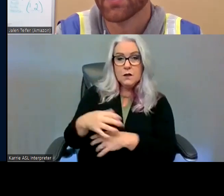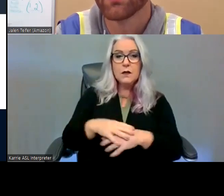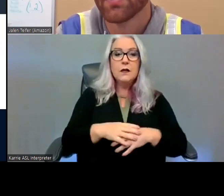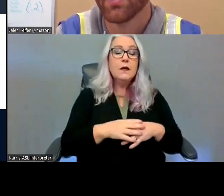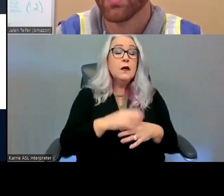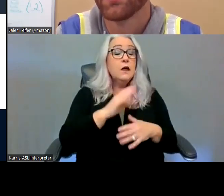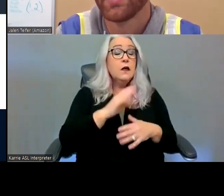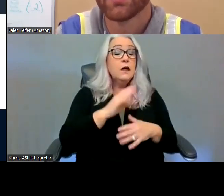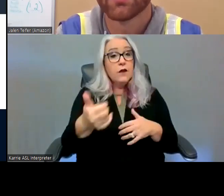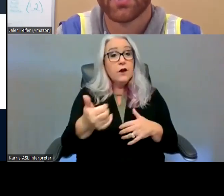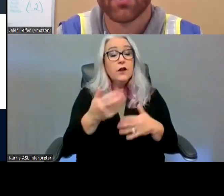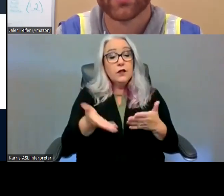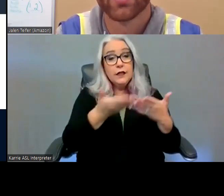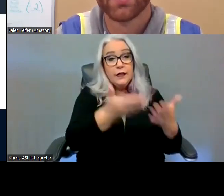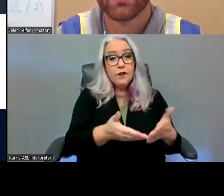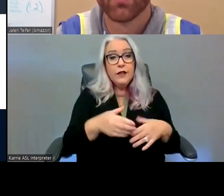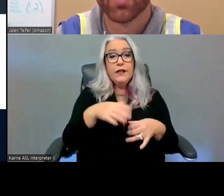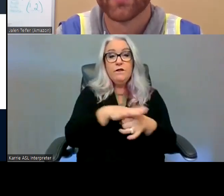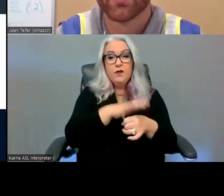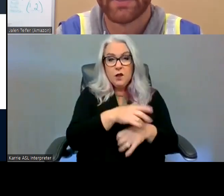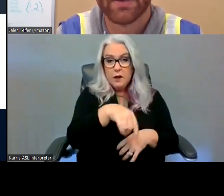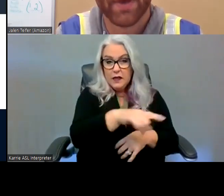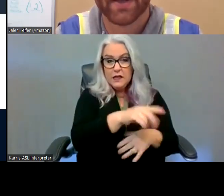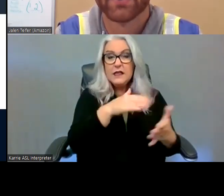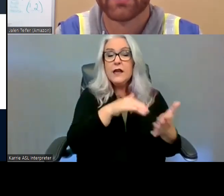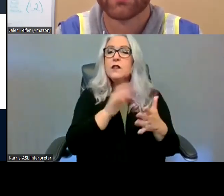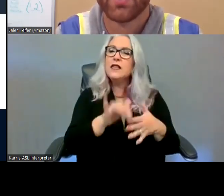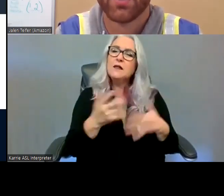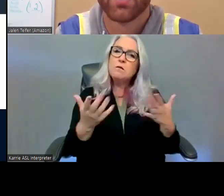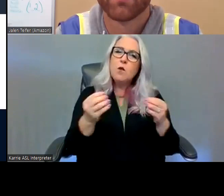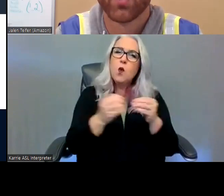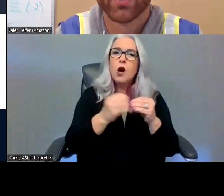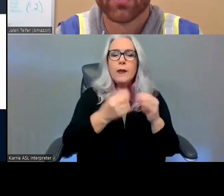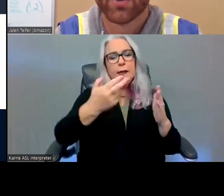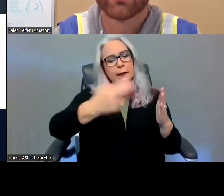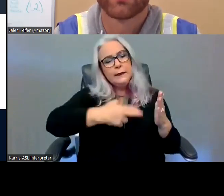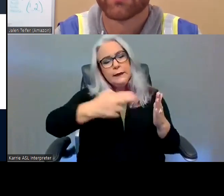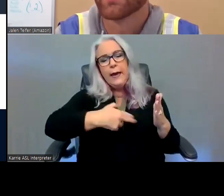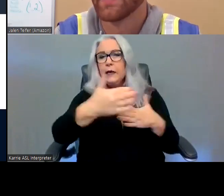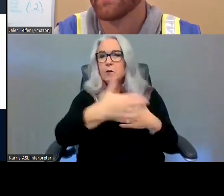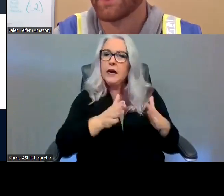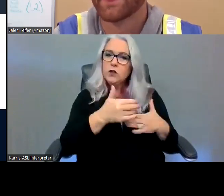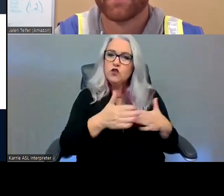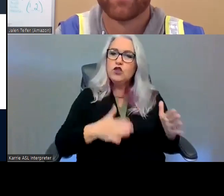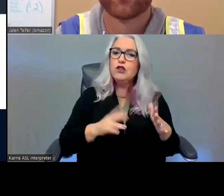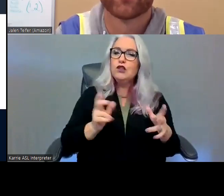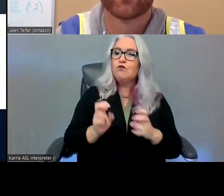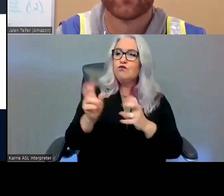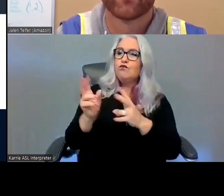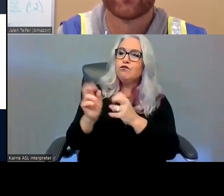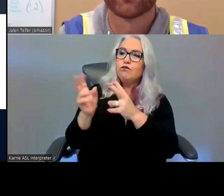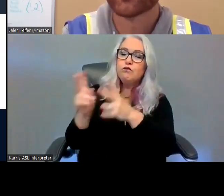and deliveries stations, those are going to be more of your scanning packages, loading trucks, things like that.